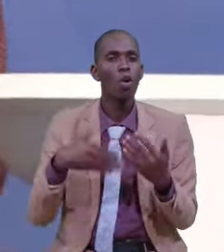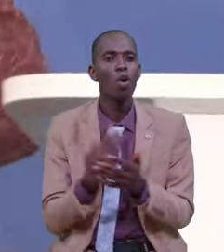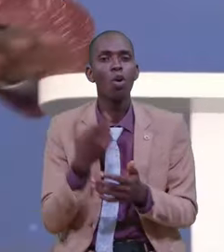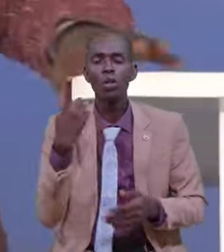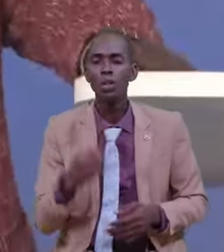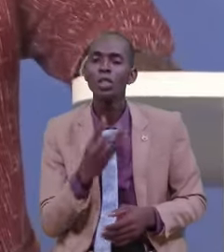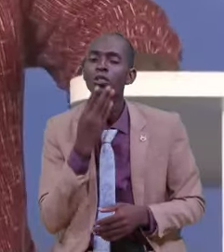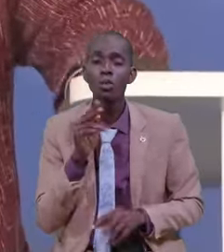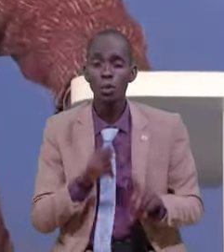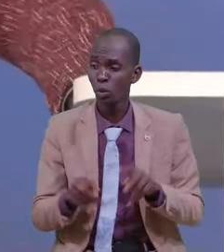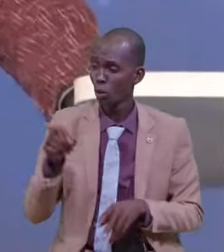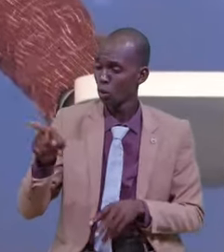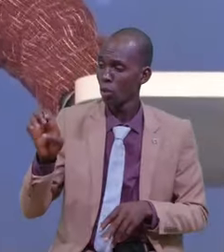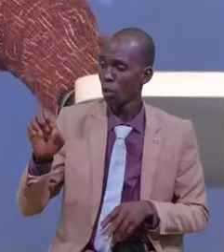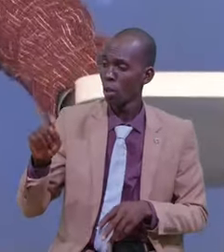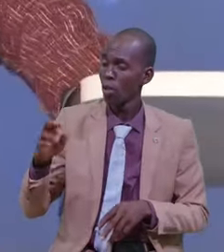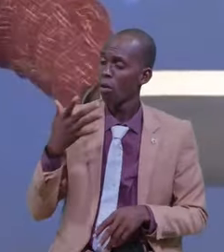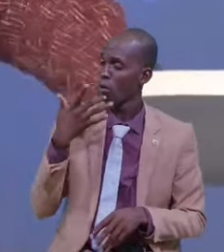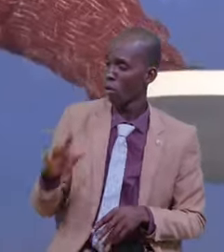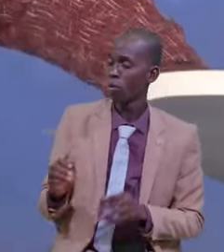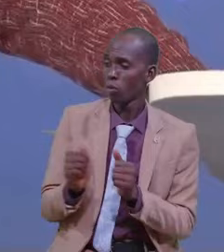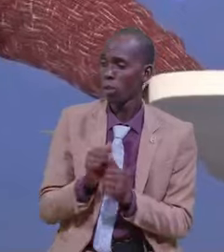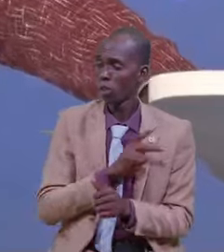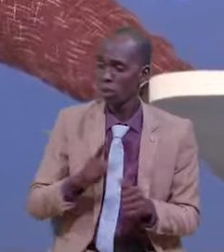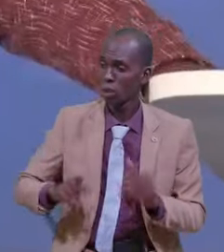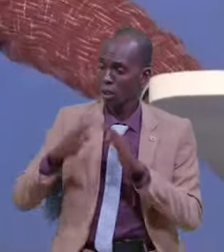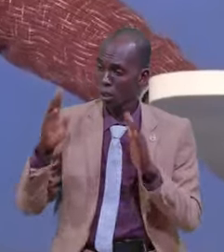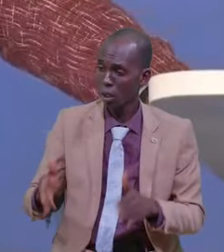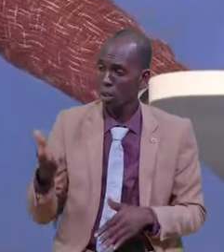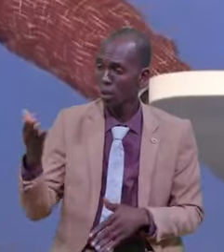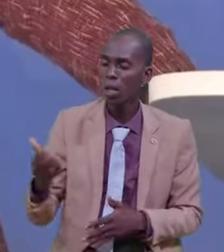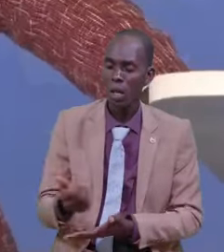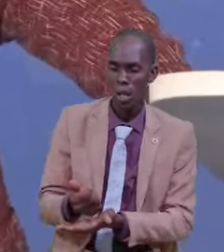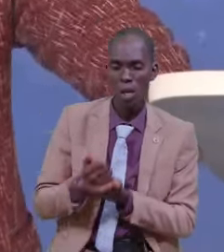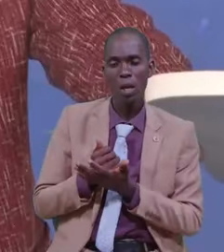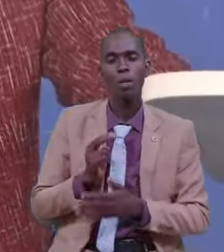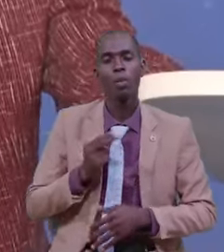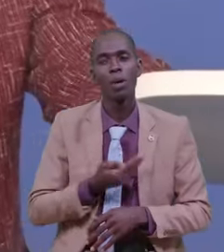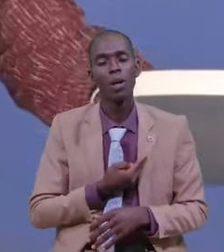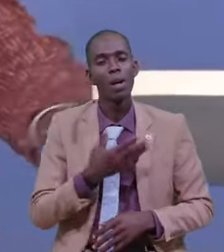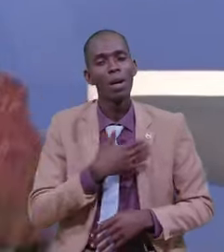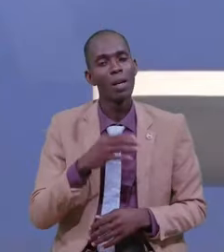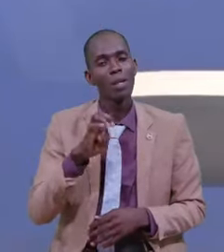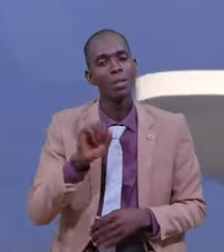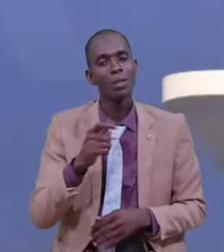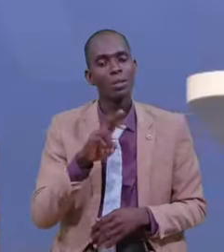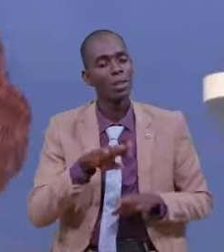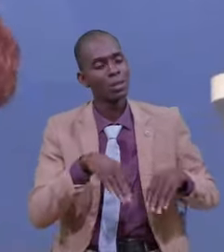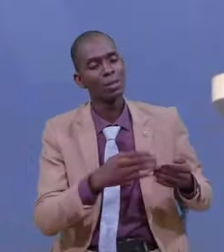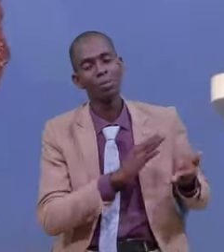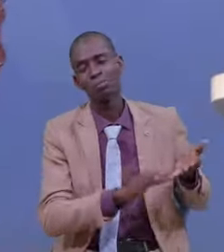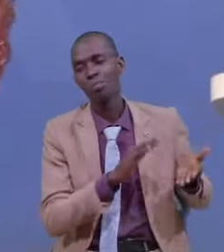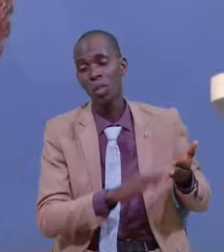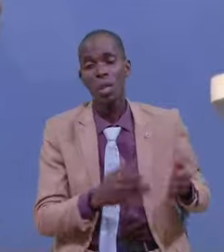us. And you know, first of all, Esther gave an excuse, and then he said, don't